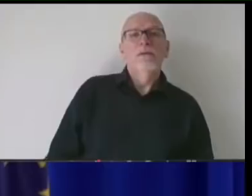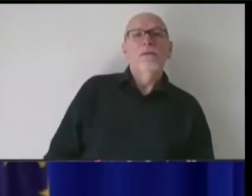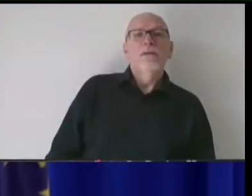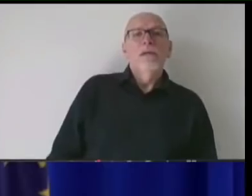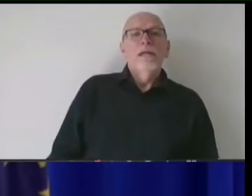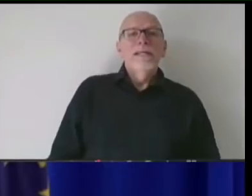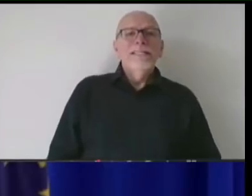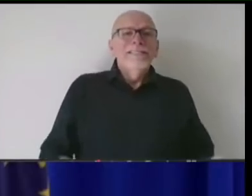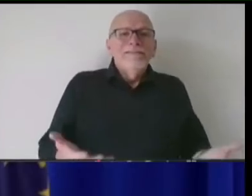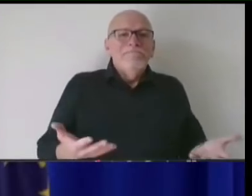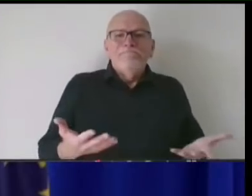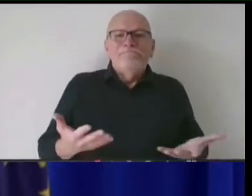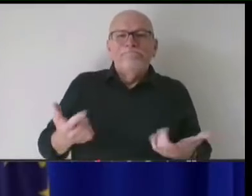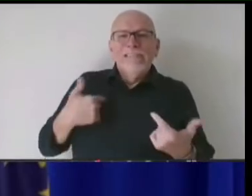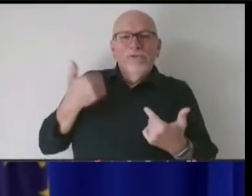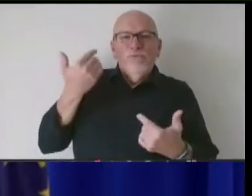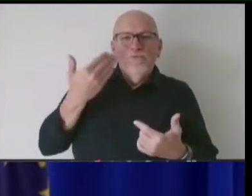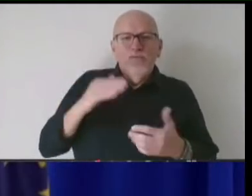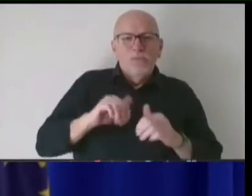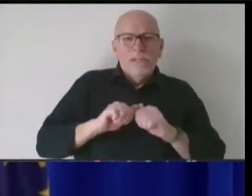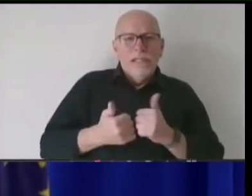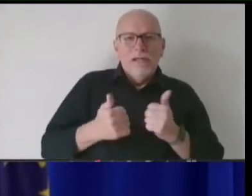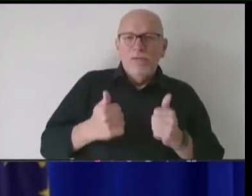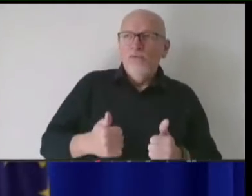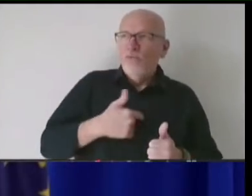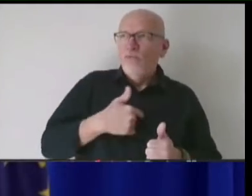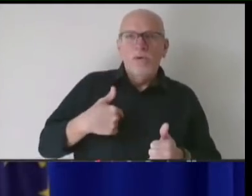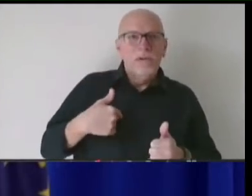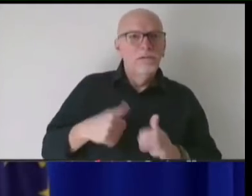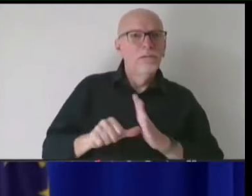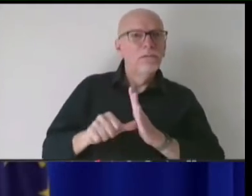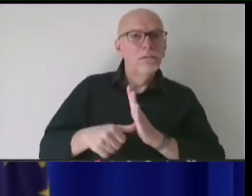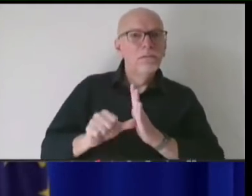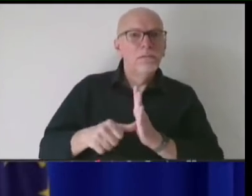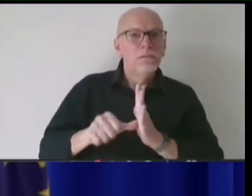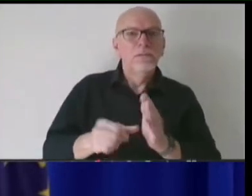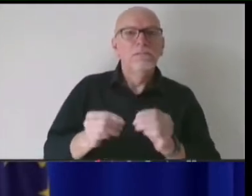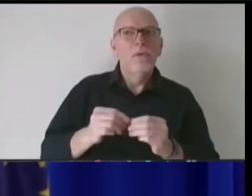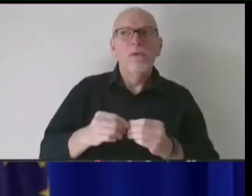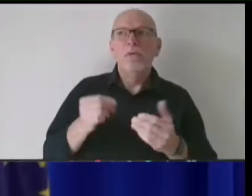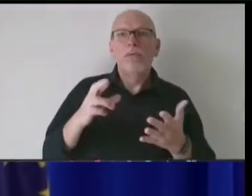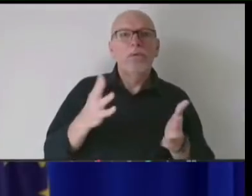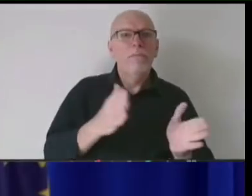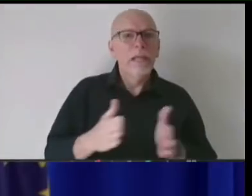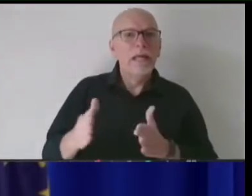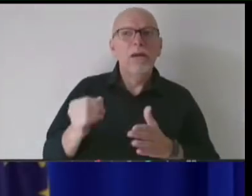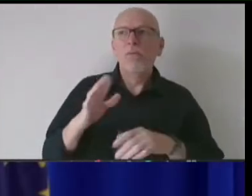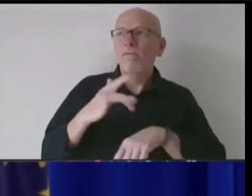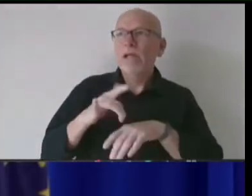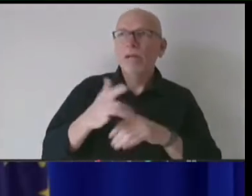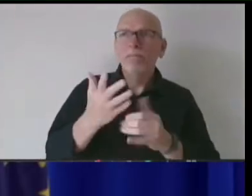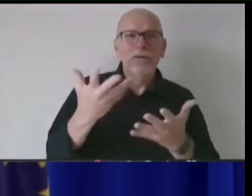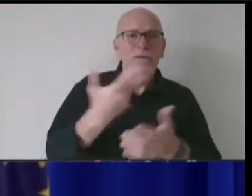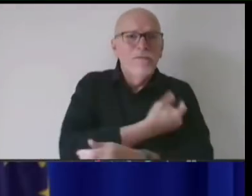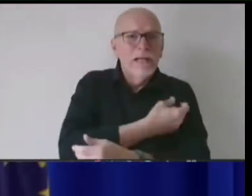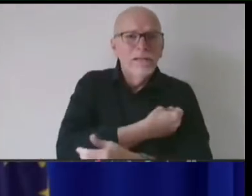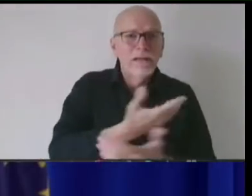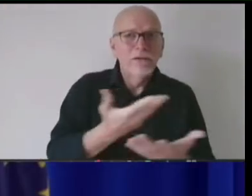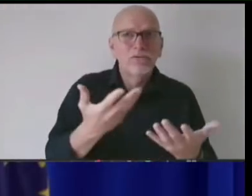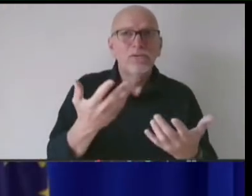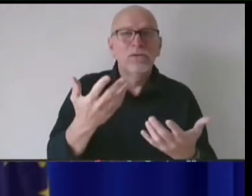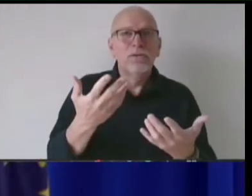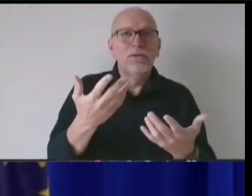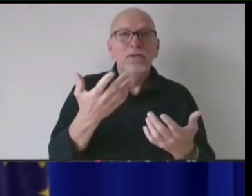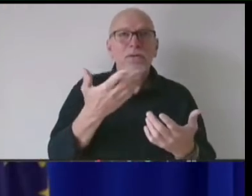I don't know how we could have messaged or planned or made available vaccinations any